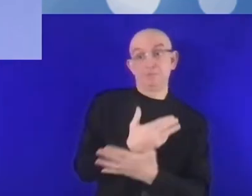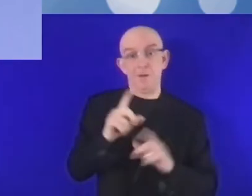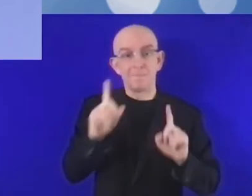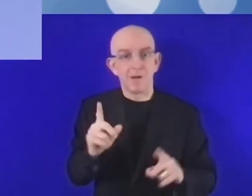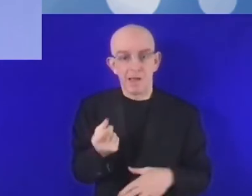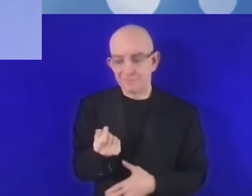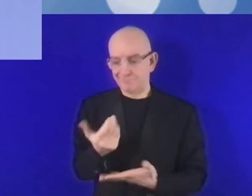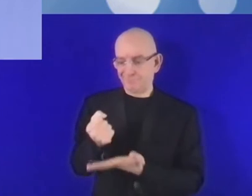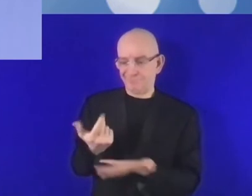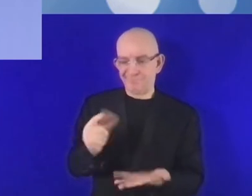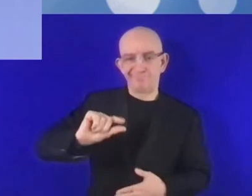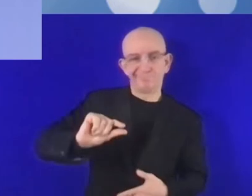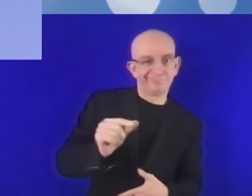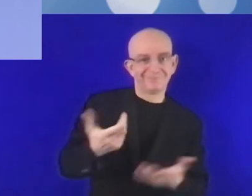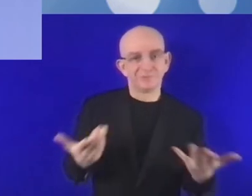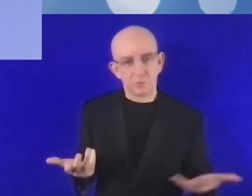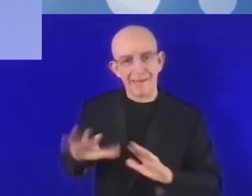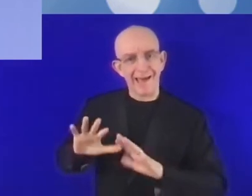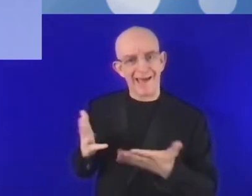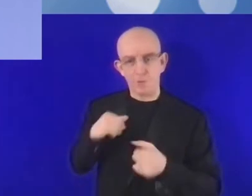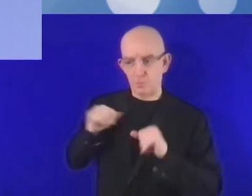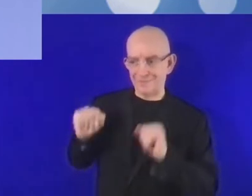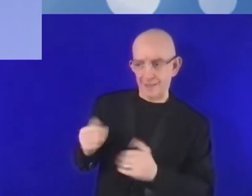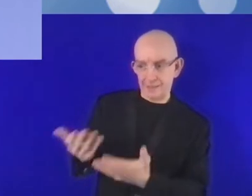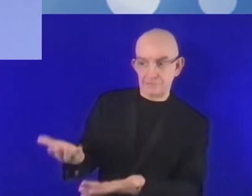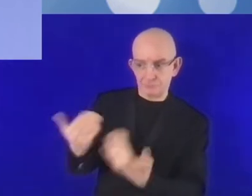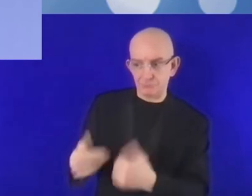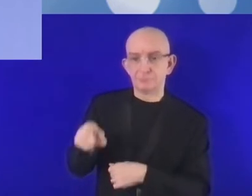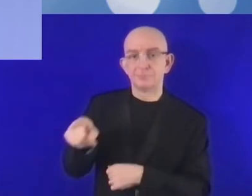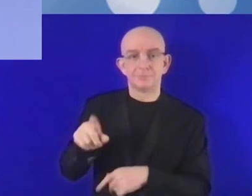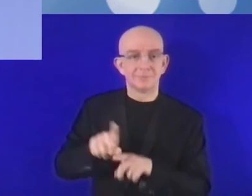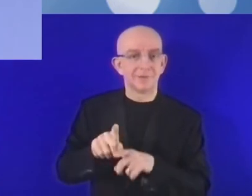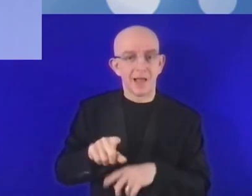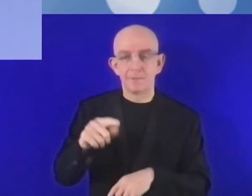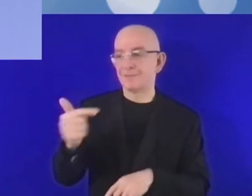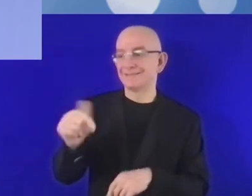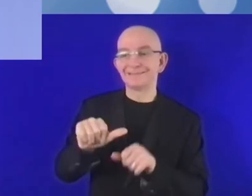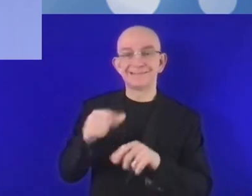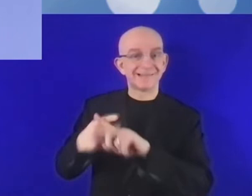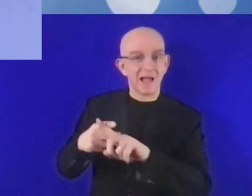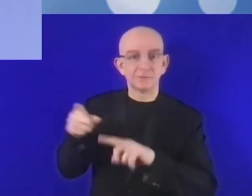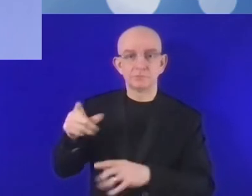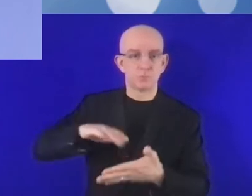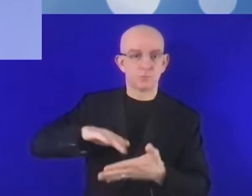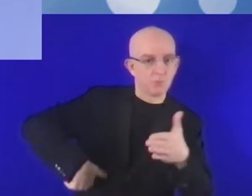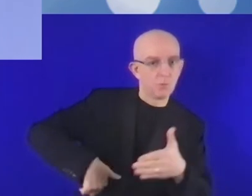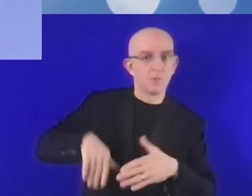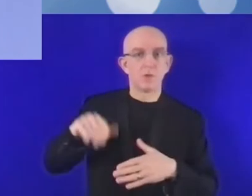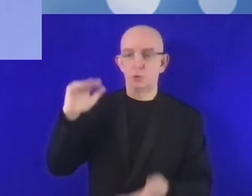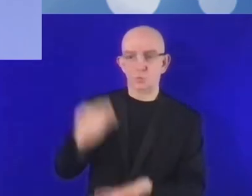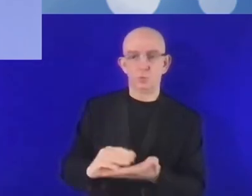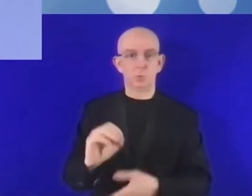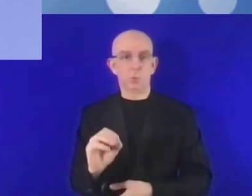related incentives and financial incentives this would help to crop financial